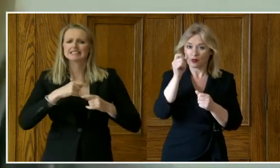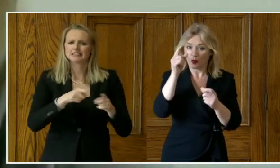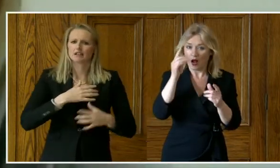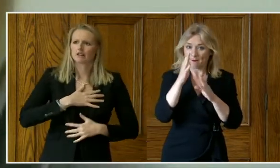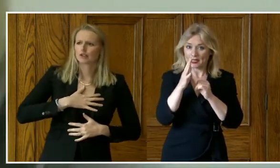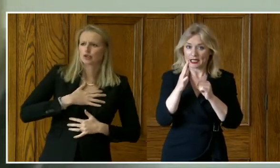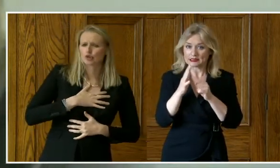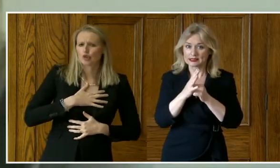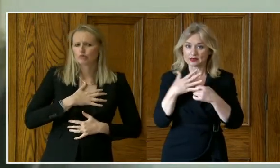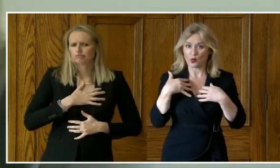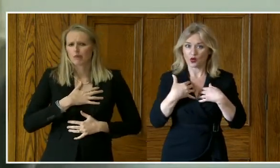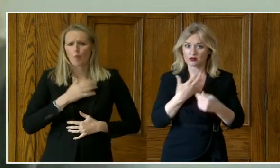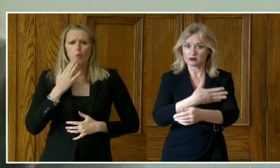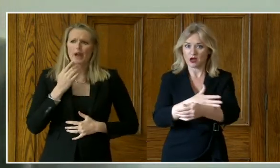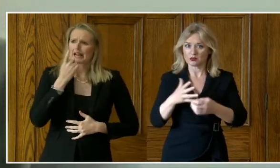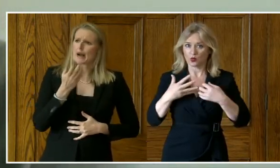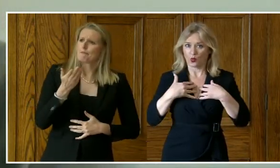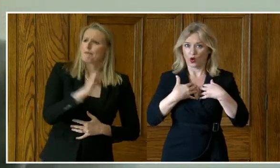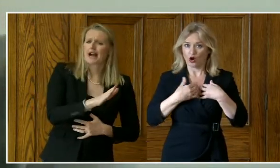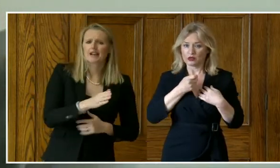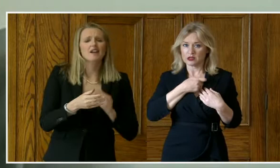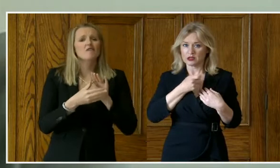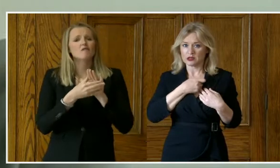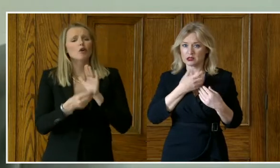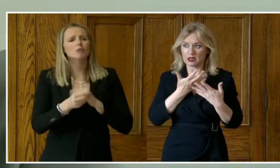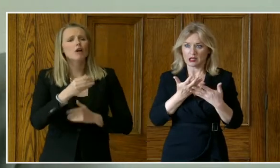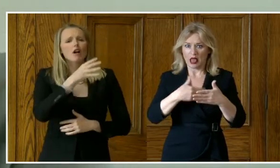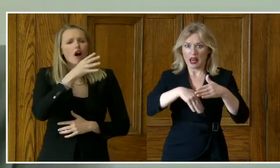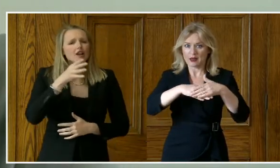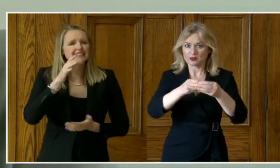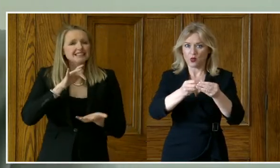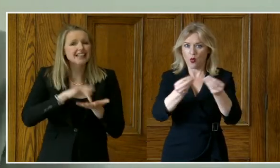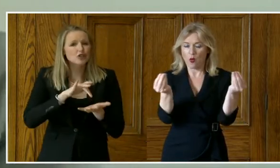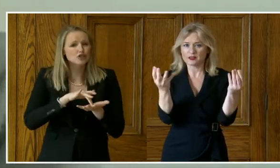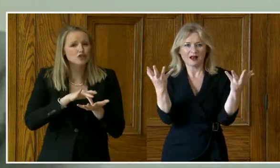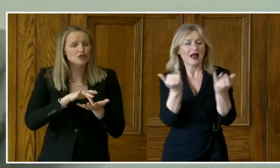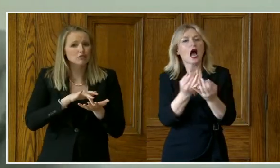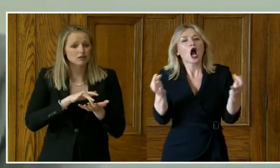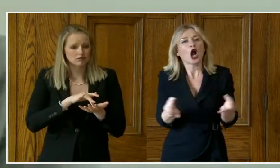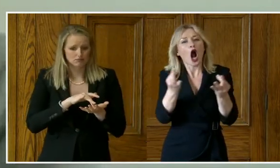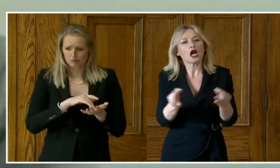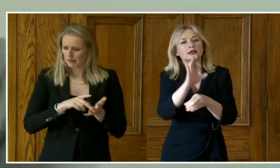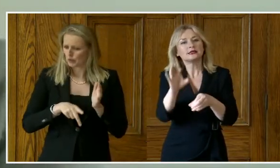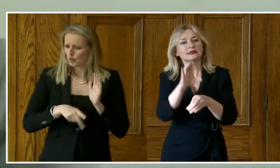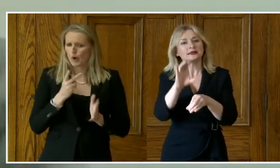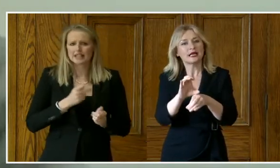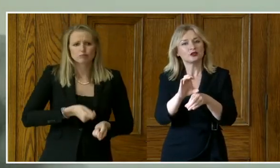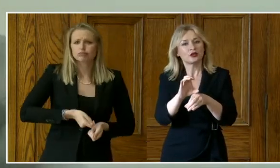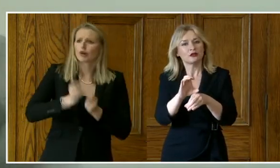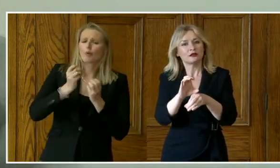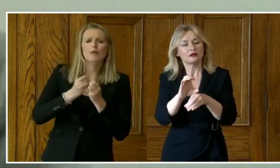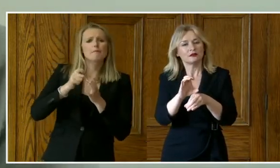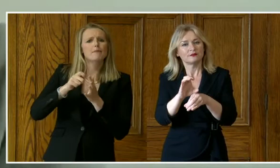the restrictions will be eased, and garden centres were raised twice during PMQs. Minister